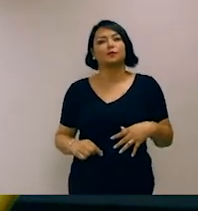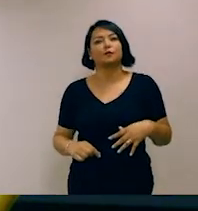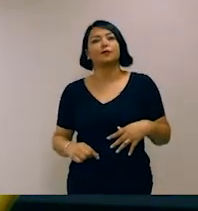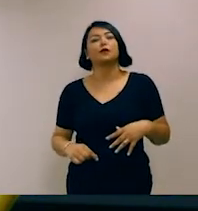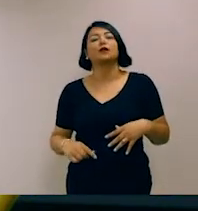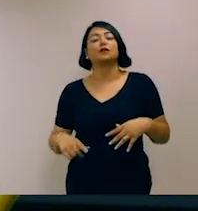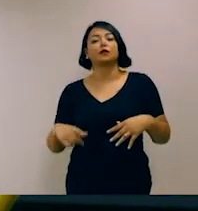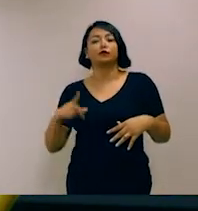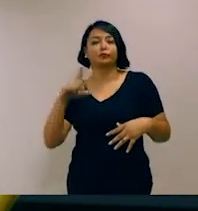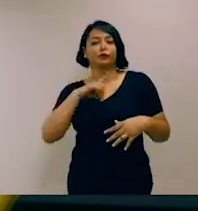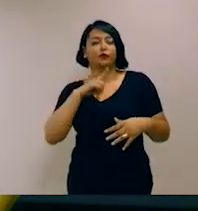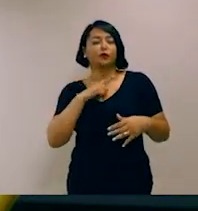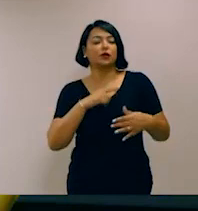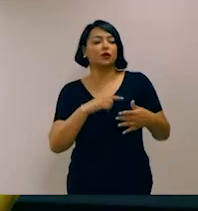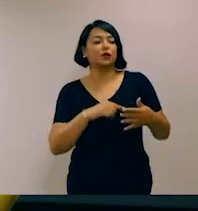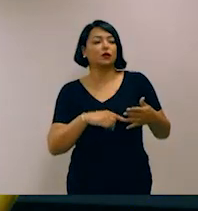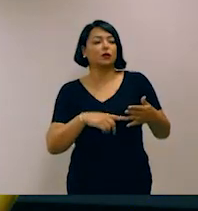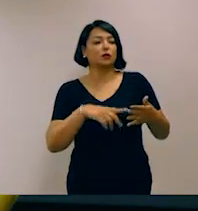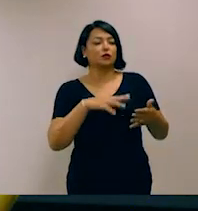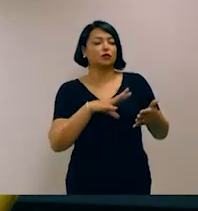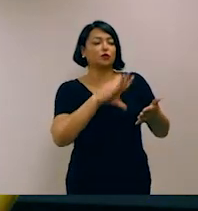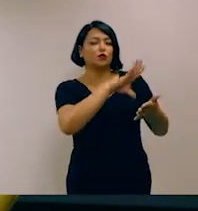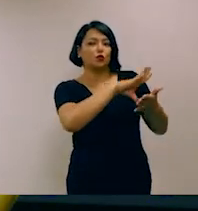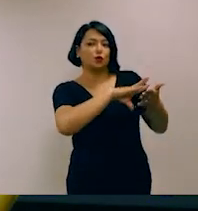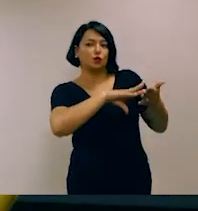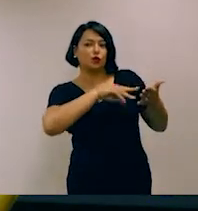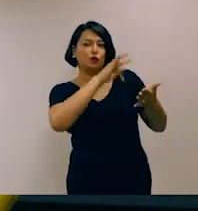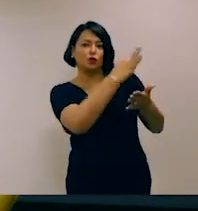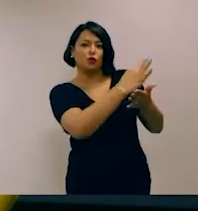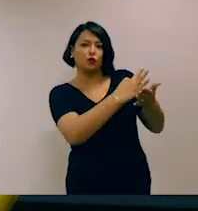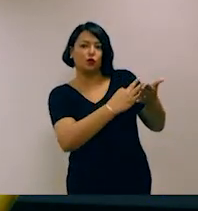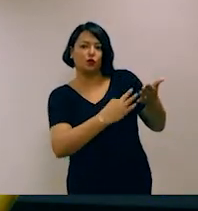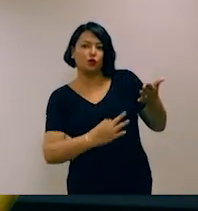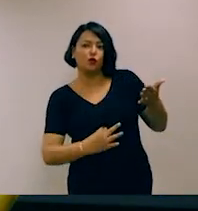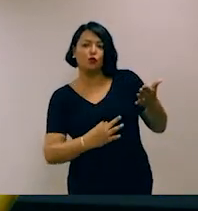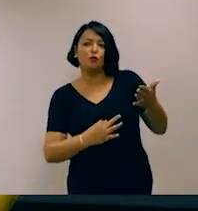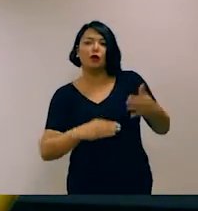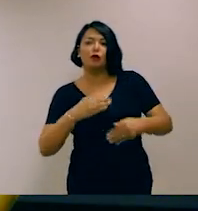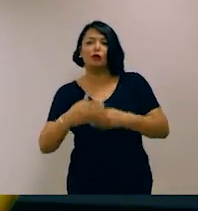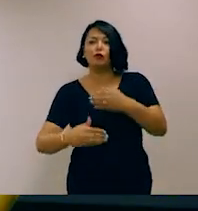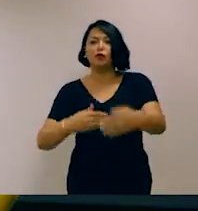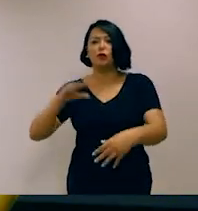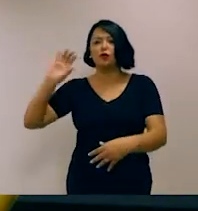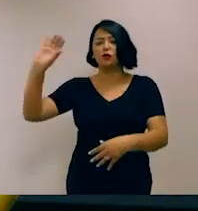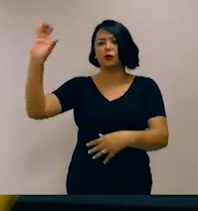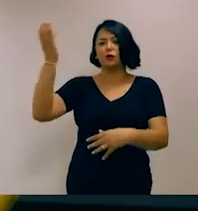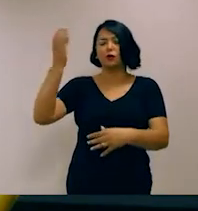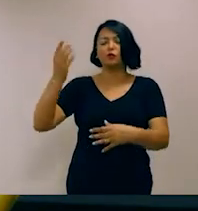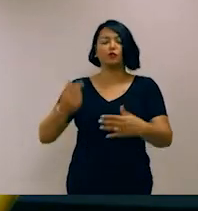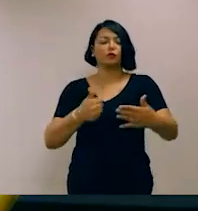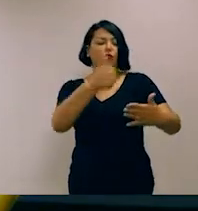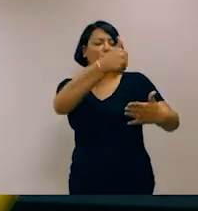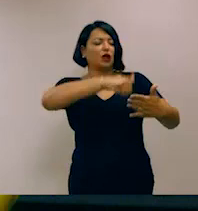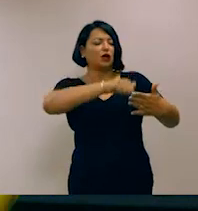machine learning and data and text mining so that we could develop